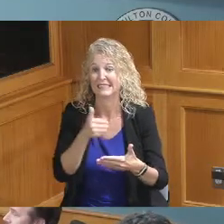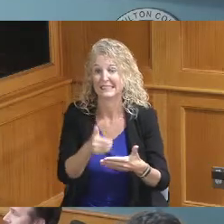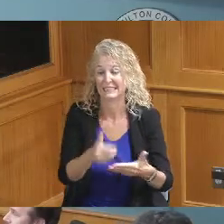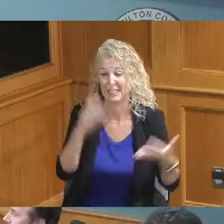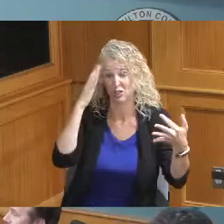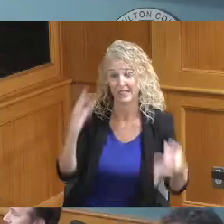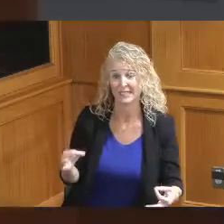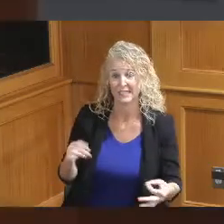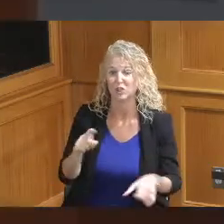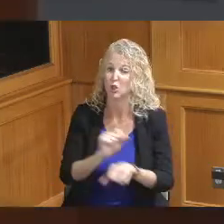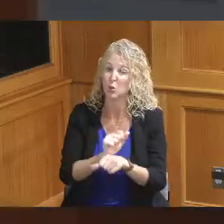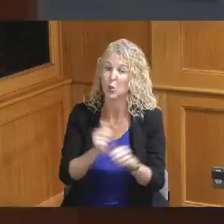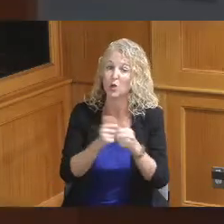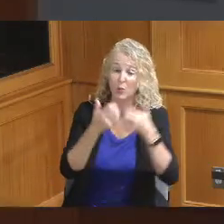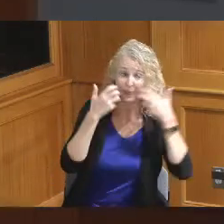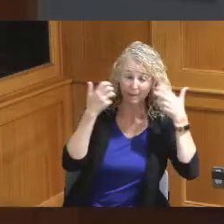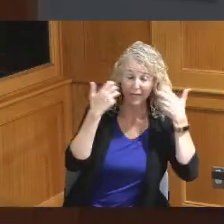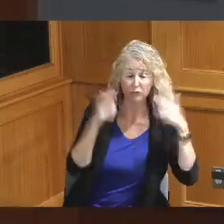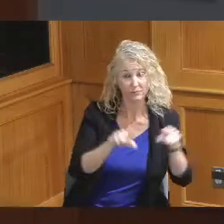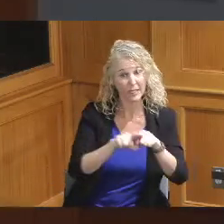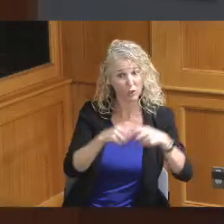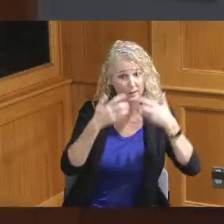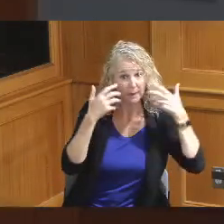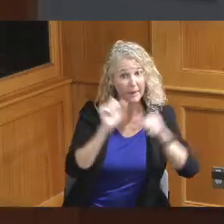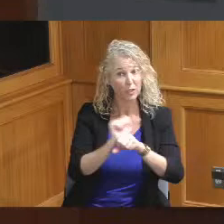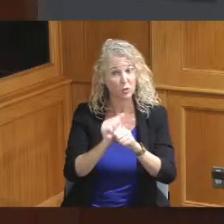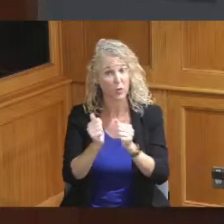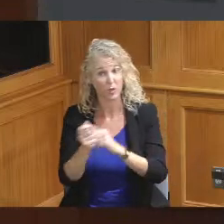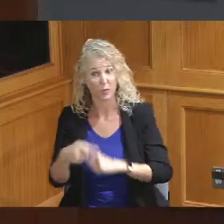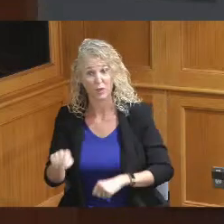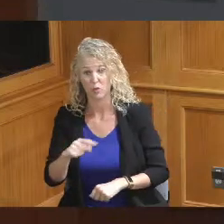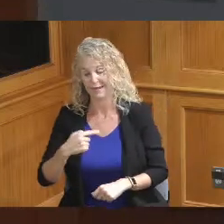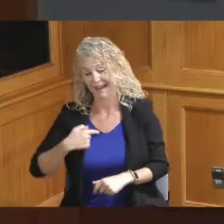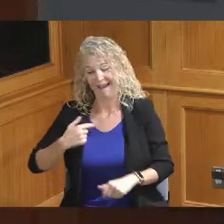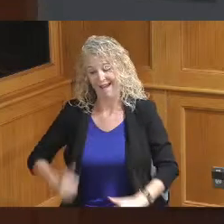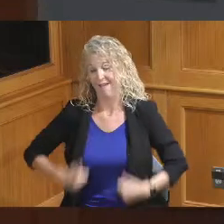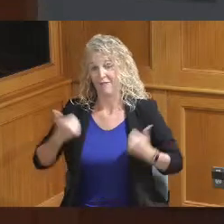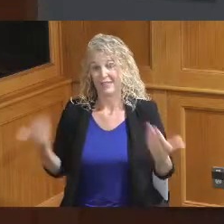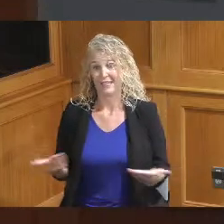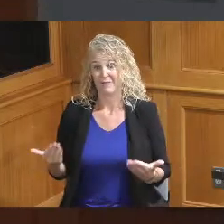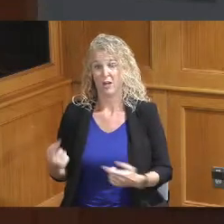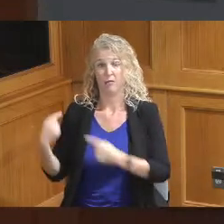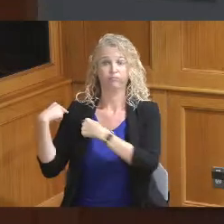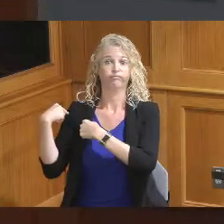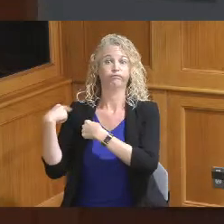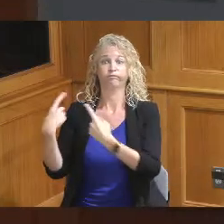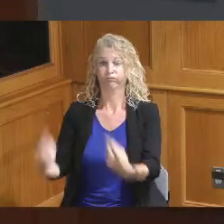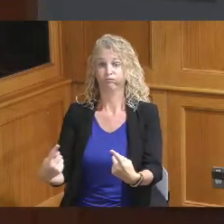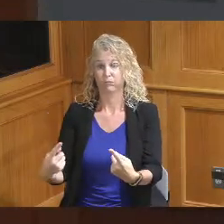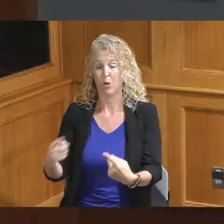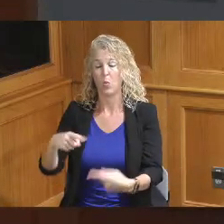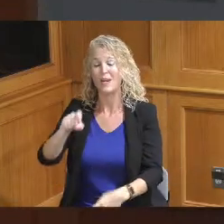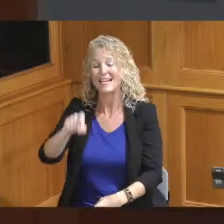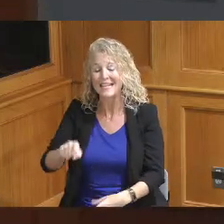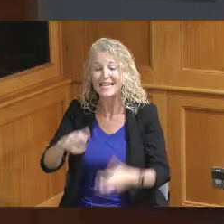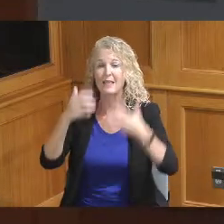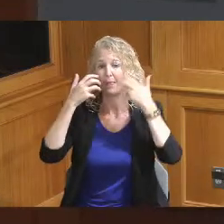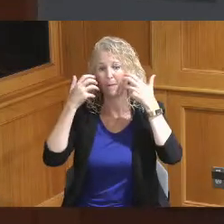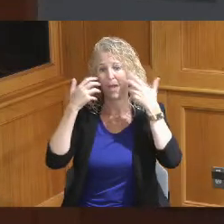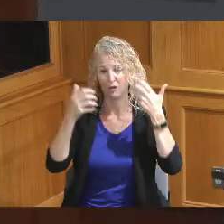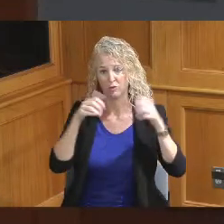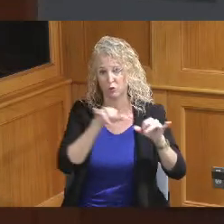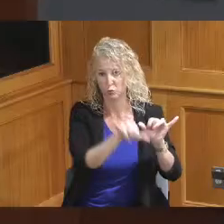guys working with the Bengals and the Bengals working with you. As a lifelong resident of Hamilton County, we need the Bengals in Hamilton County. We need Hamilton